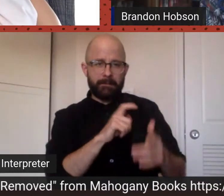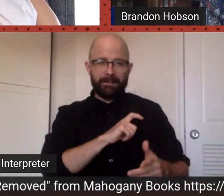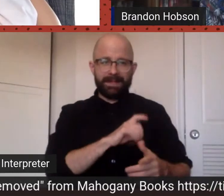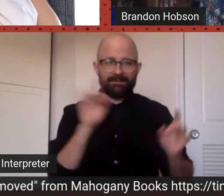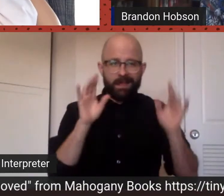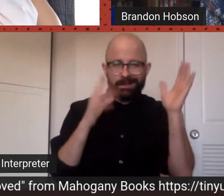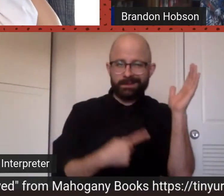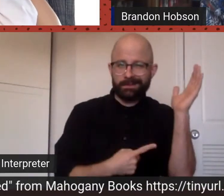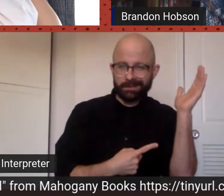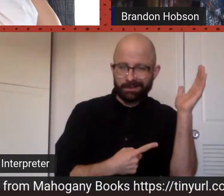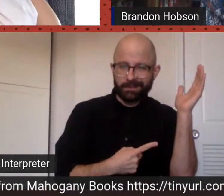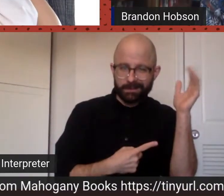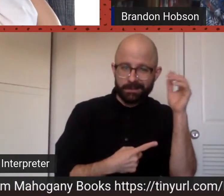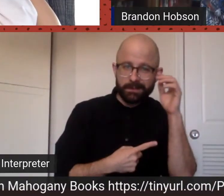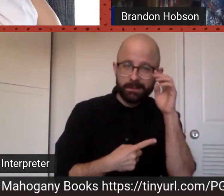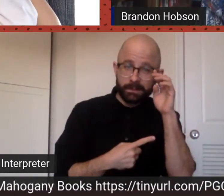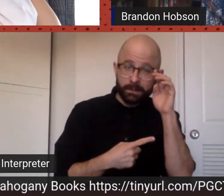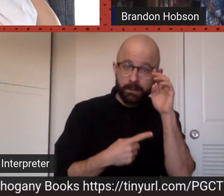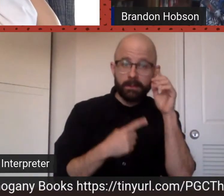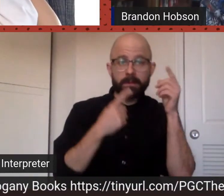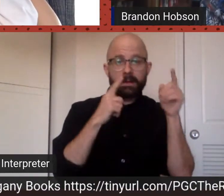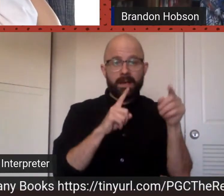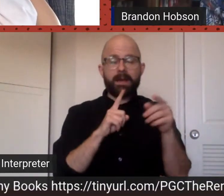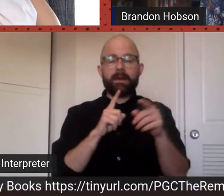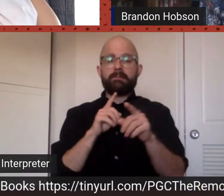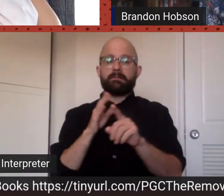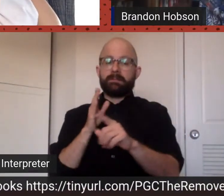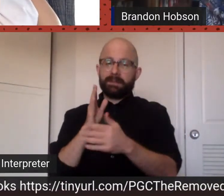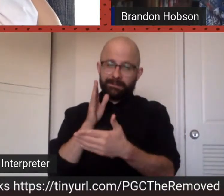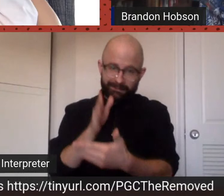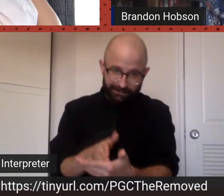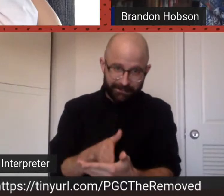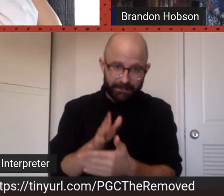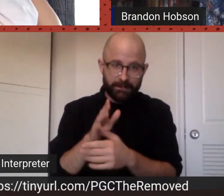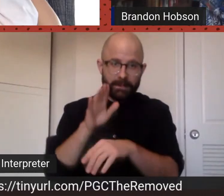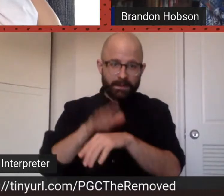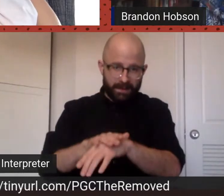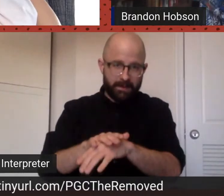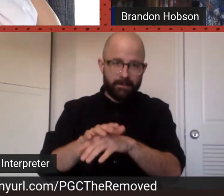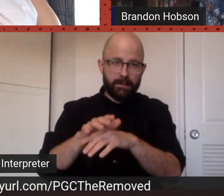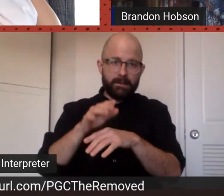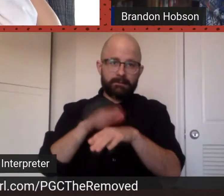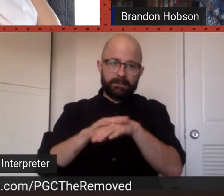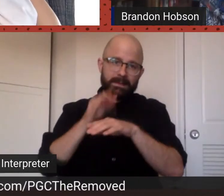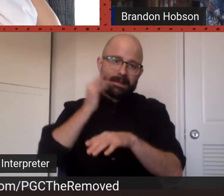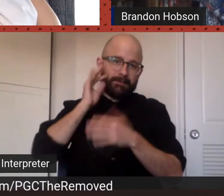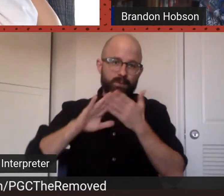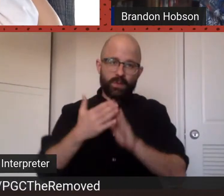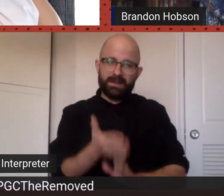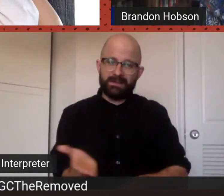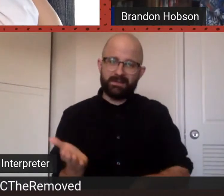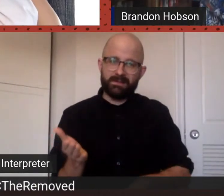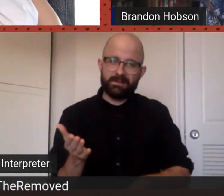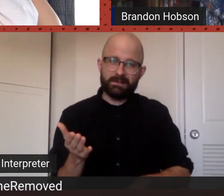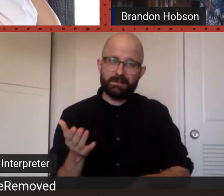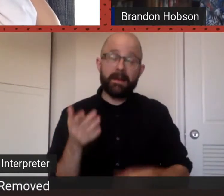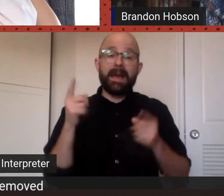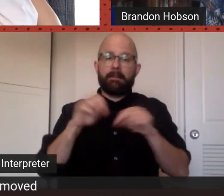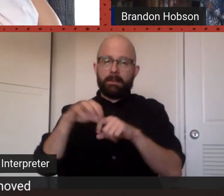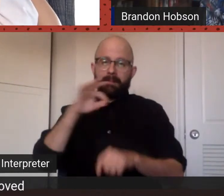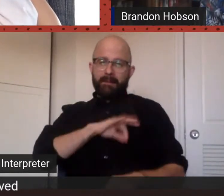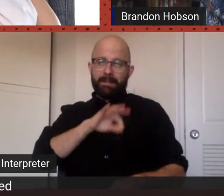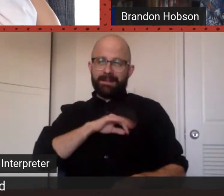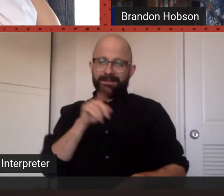police violence was happening toward Native communities, and it was happening in Minneapolis. And so a